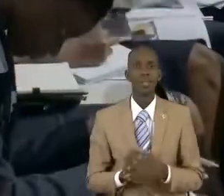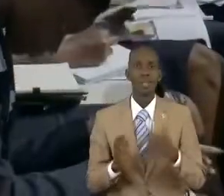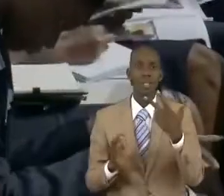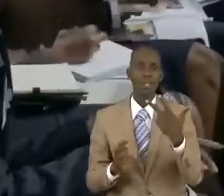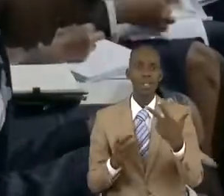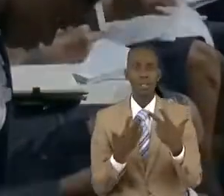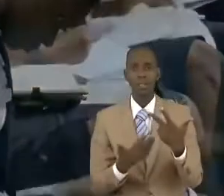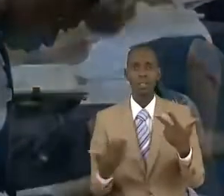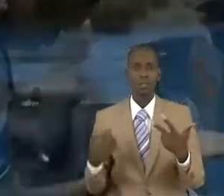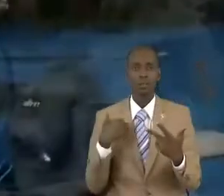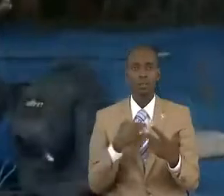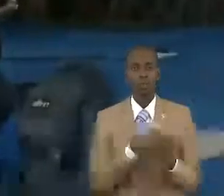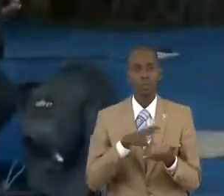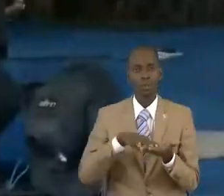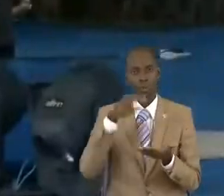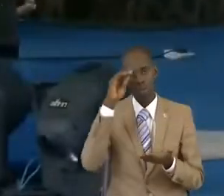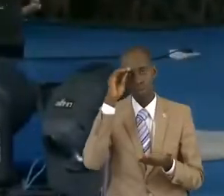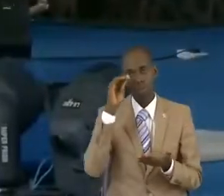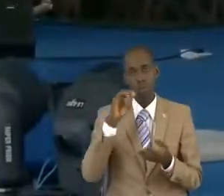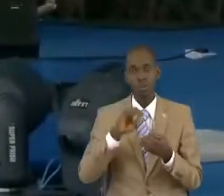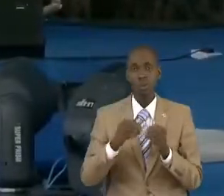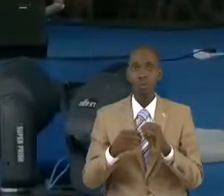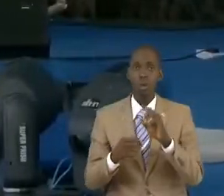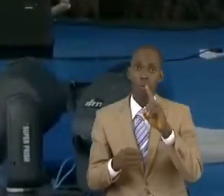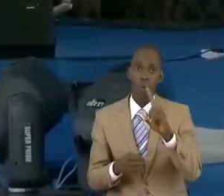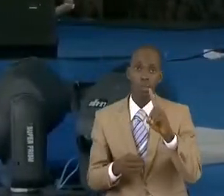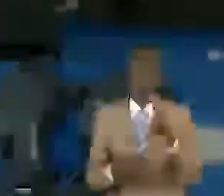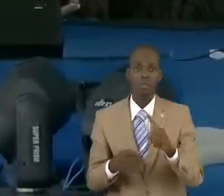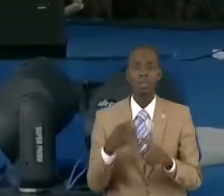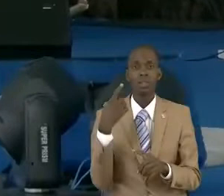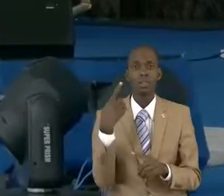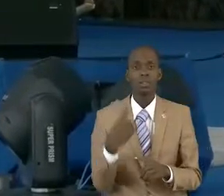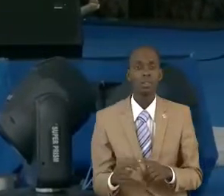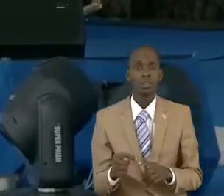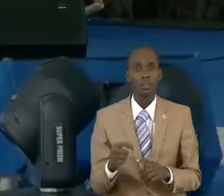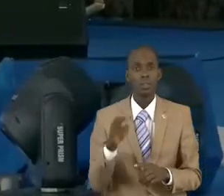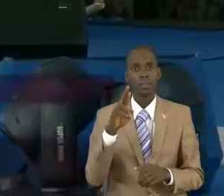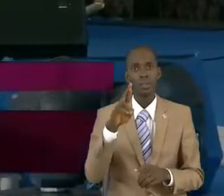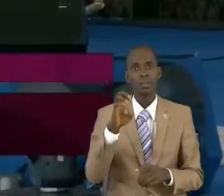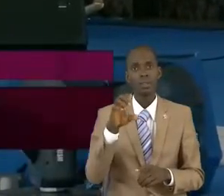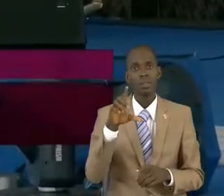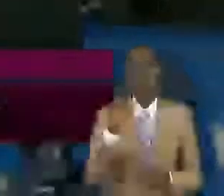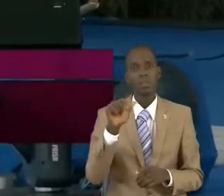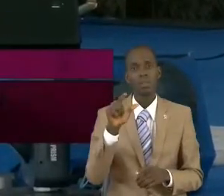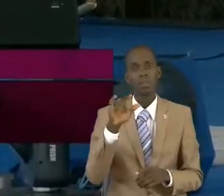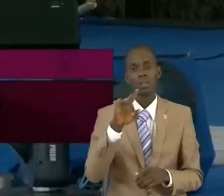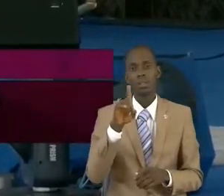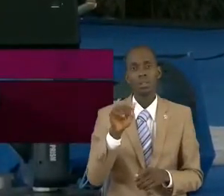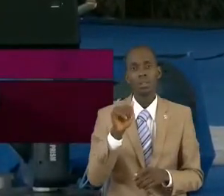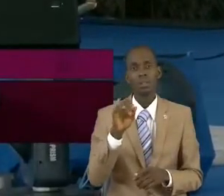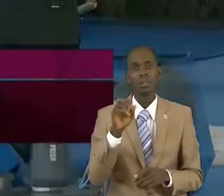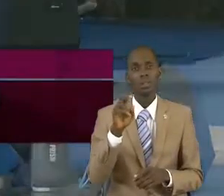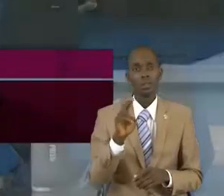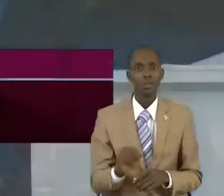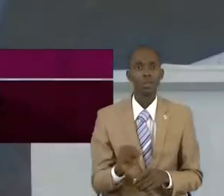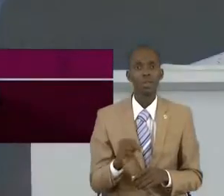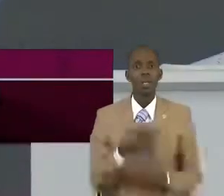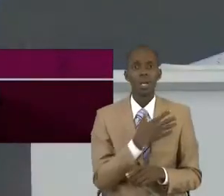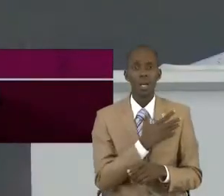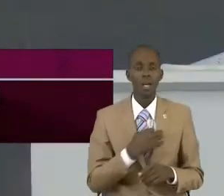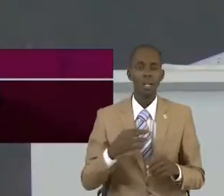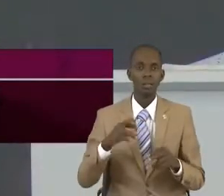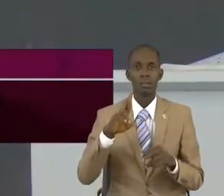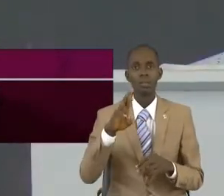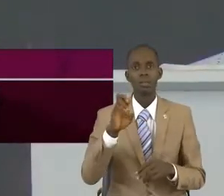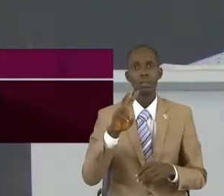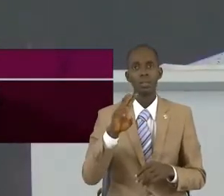looking at. Number one, the realization and revelation of his resurrection.